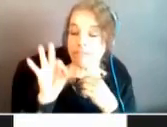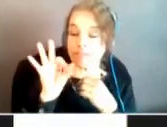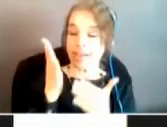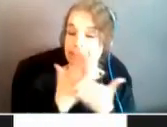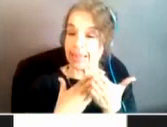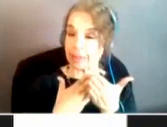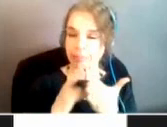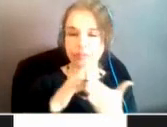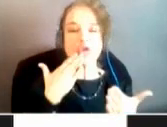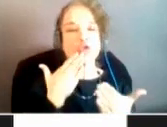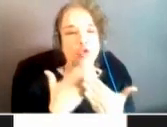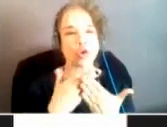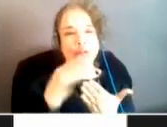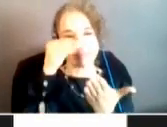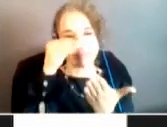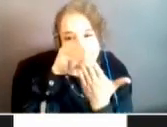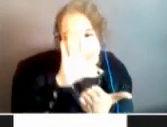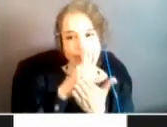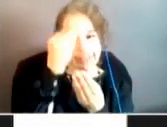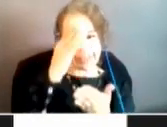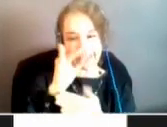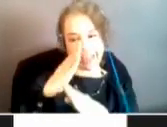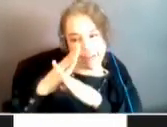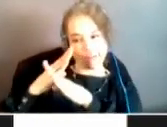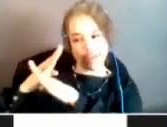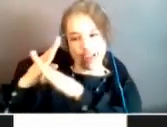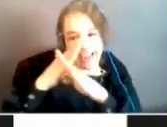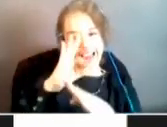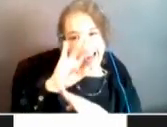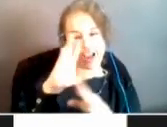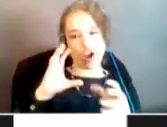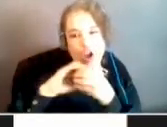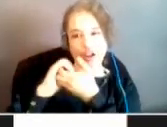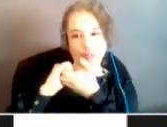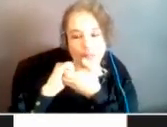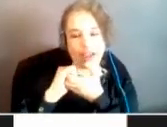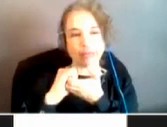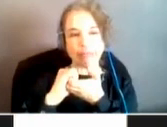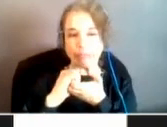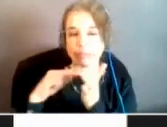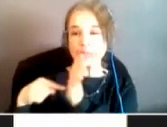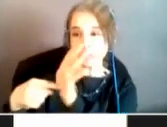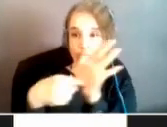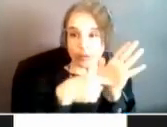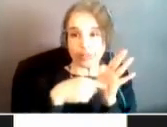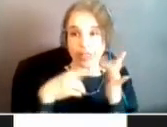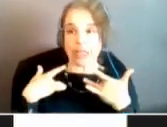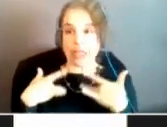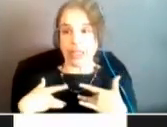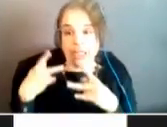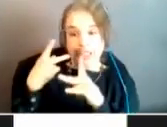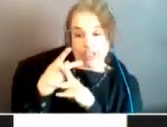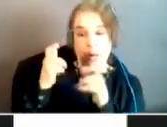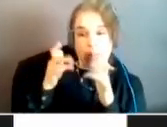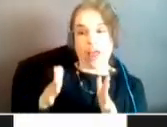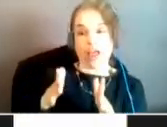some good data around this. These interventions featured this collaborative care model in which depression care